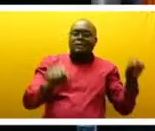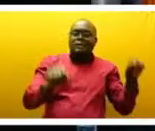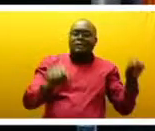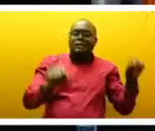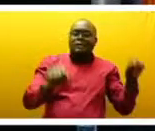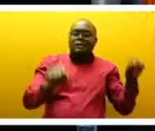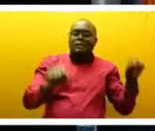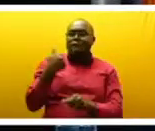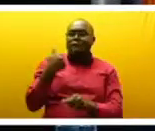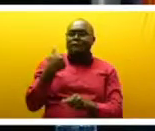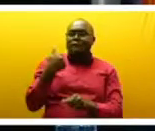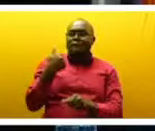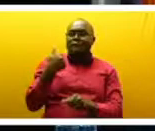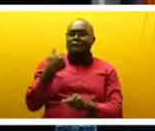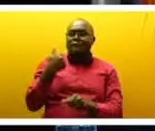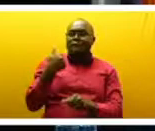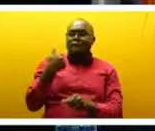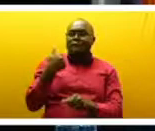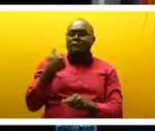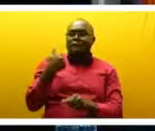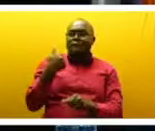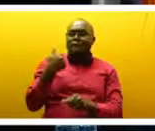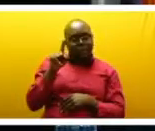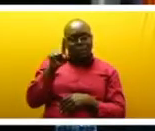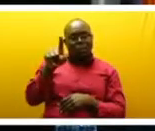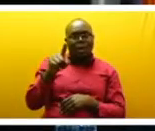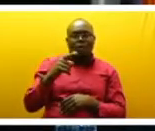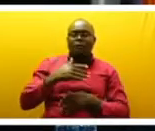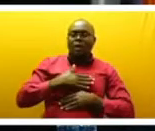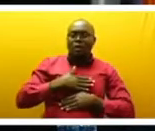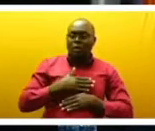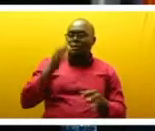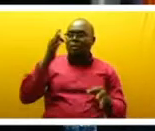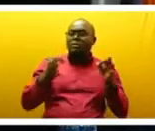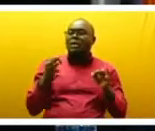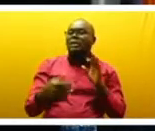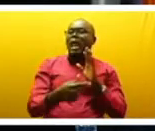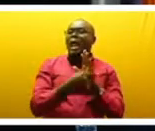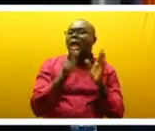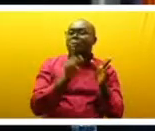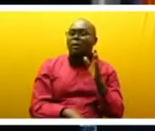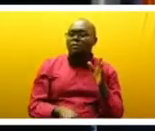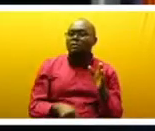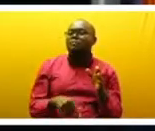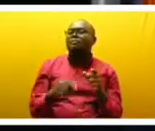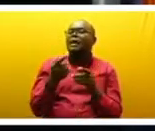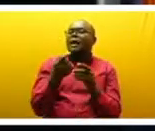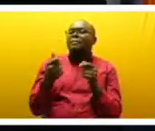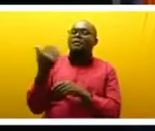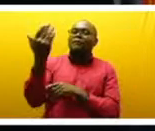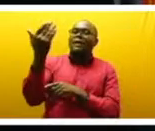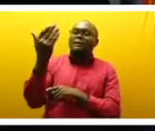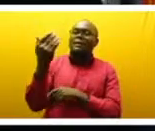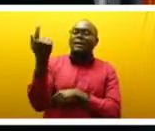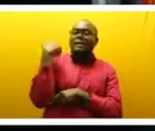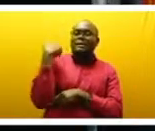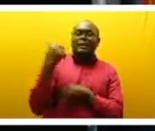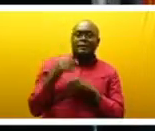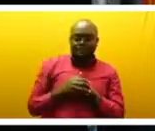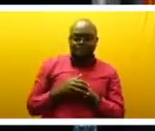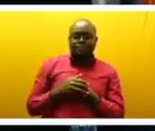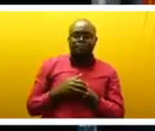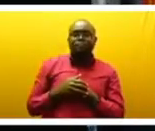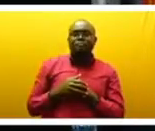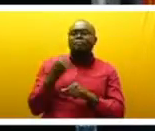that's what I think one of the honorable judges yesterday called a bit of a lecture here yesterday, is do